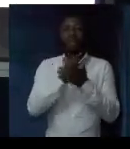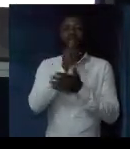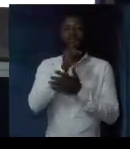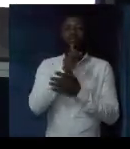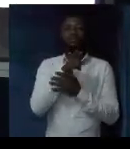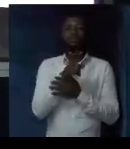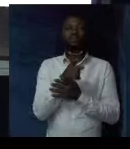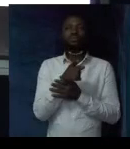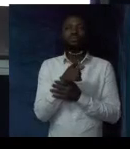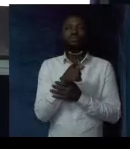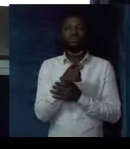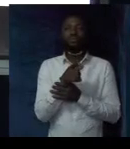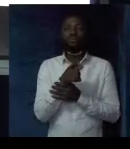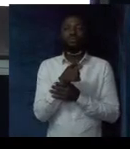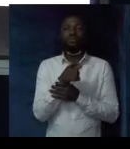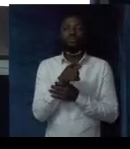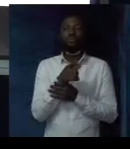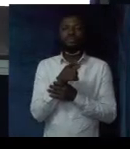true.